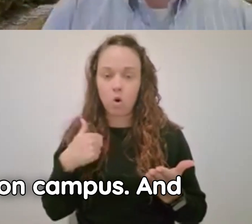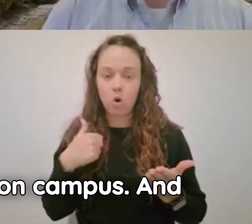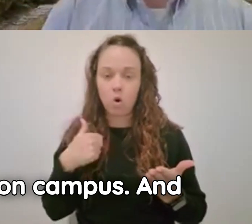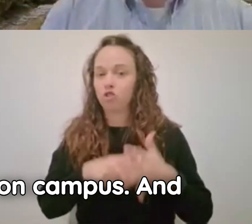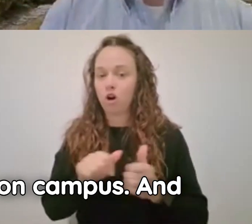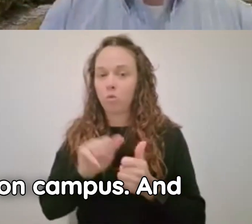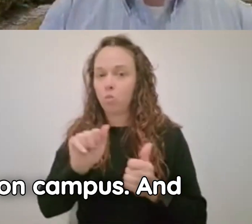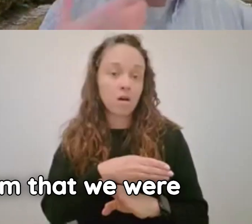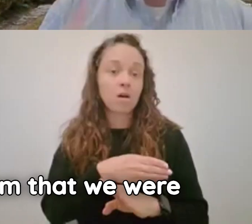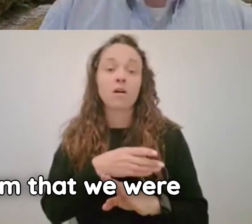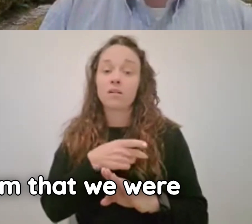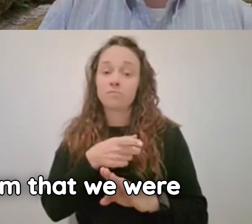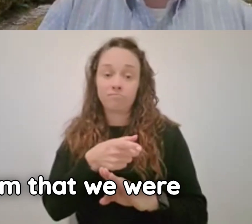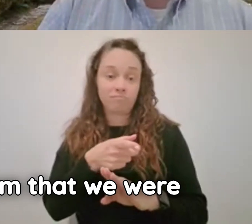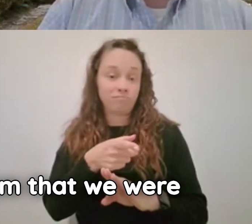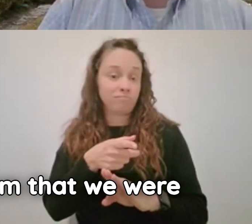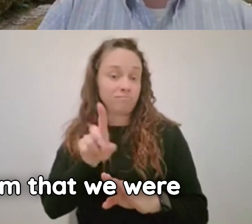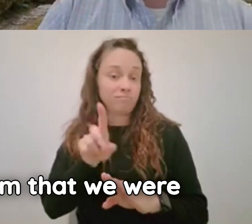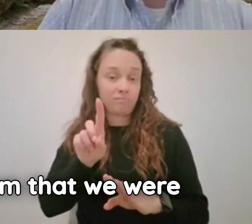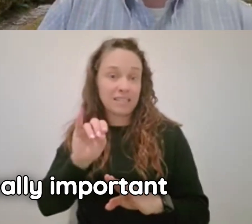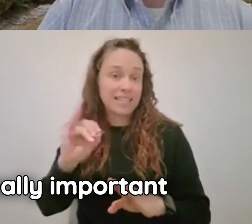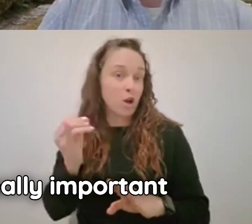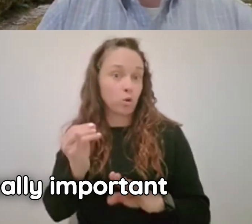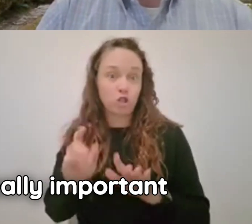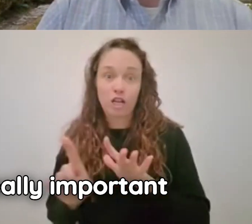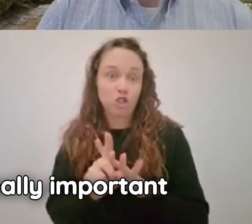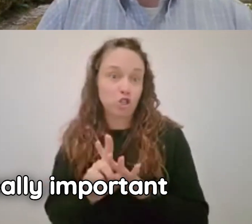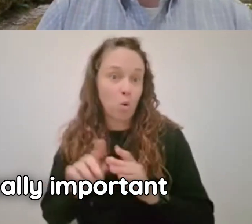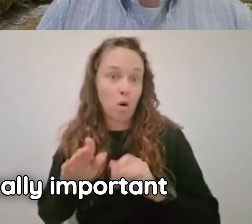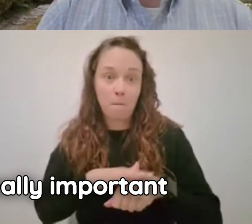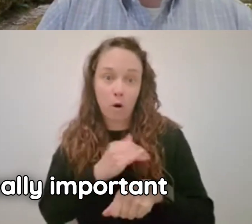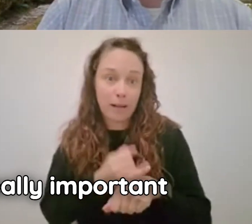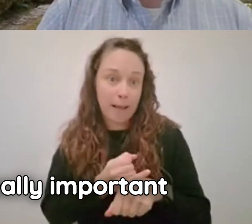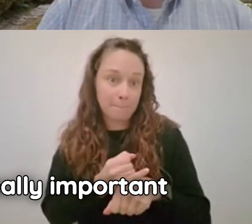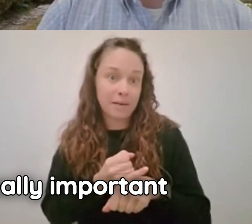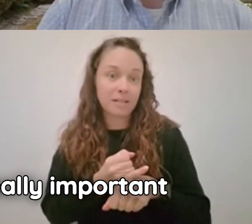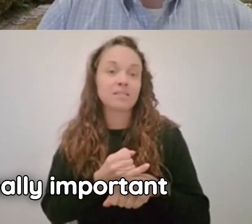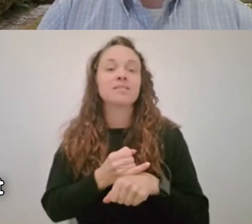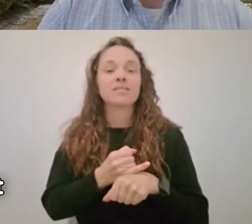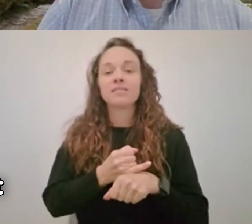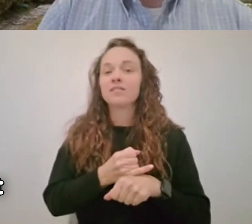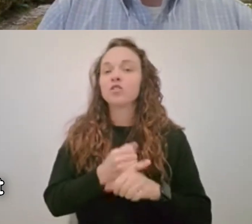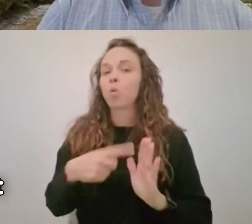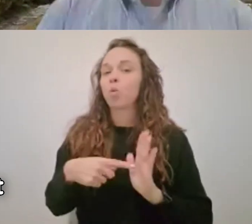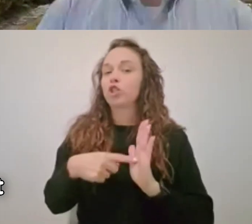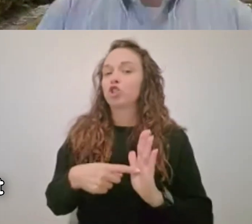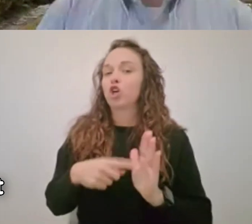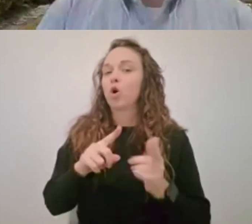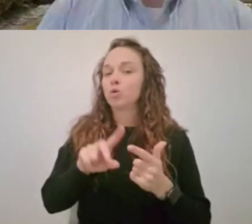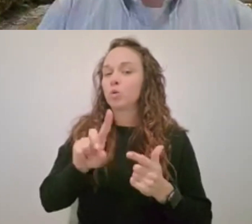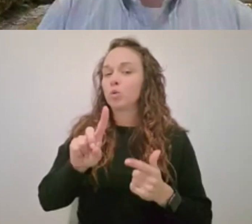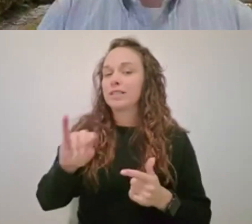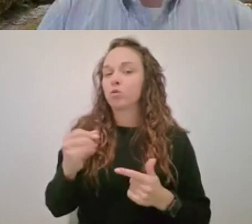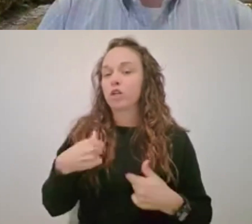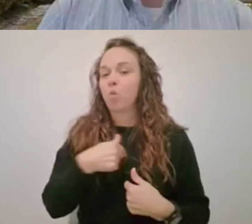on campus. And that demonstrated to them that we were being proactive in this really important area. And so